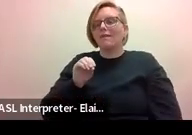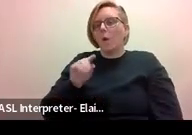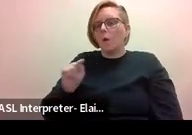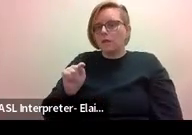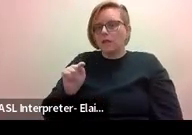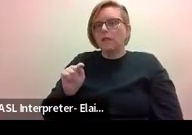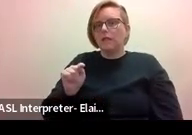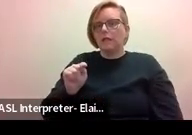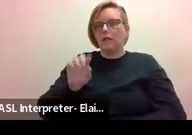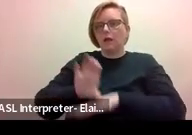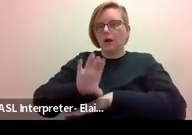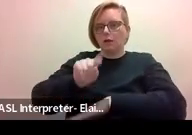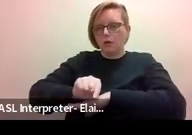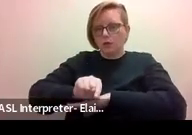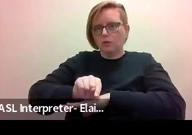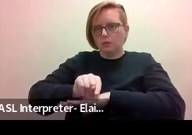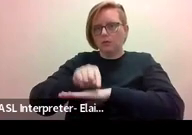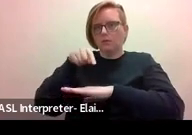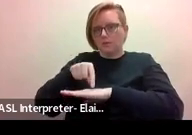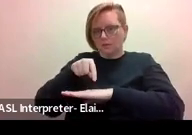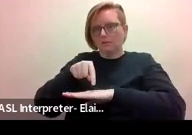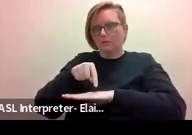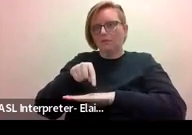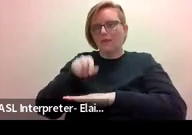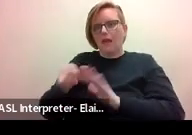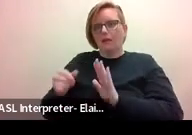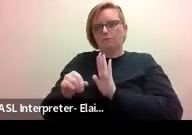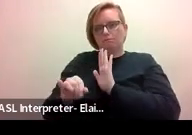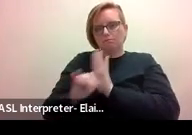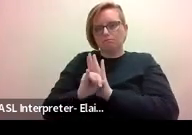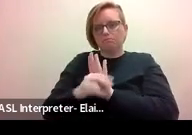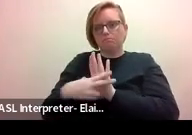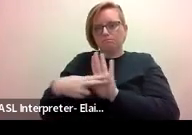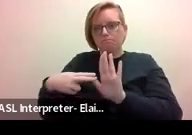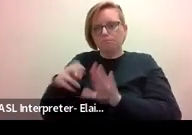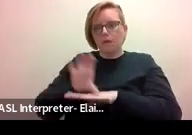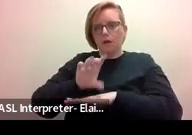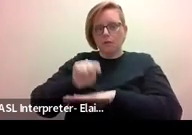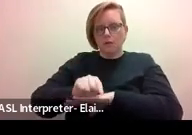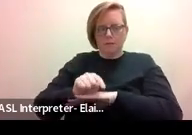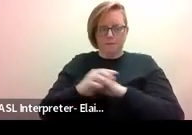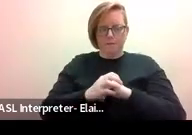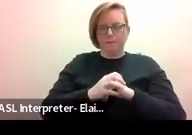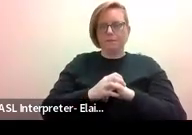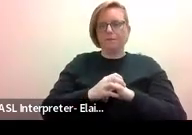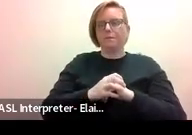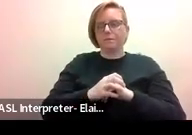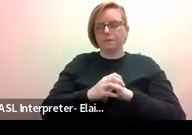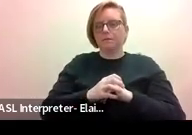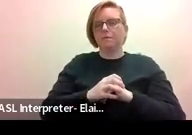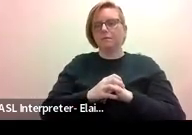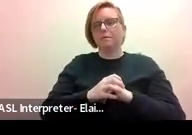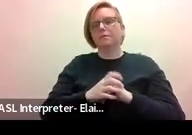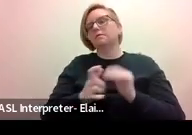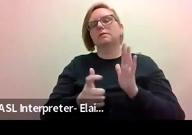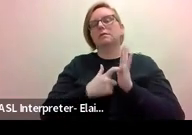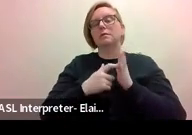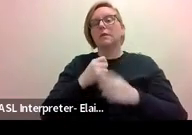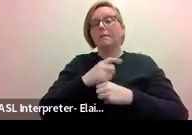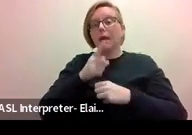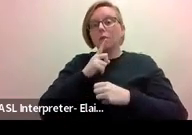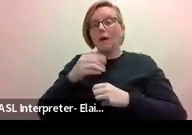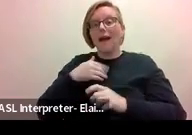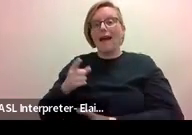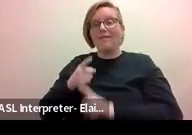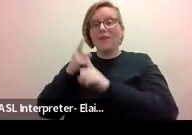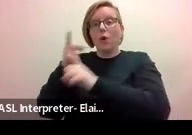therapy consult that's been identified as a consult. So then we would make sure that there was a goal that